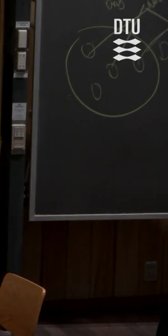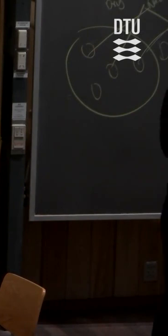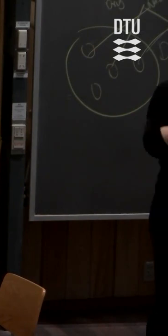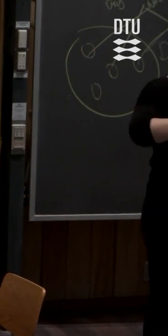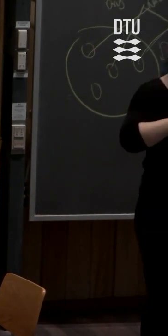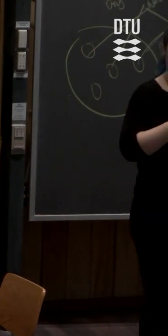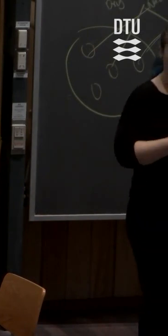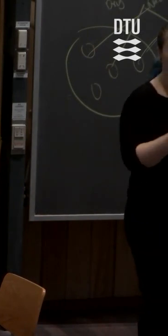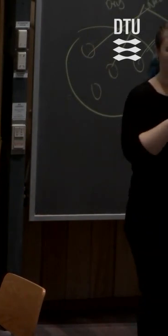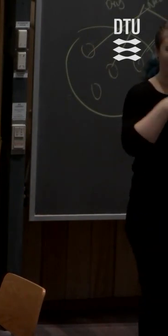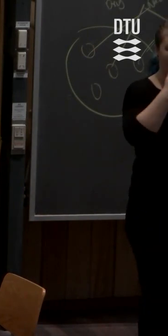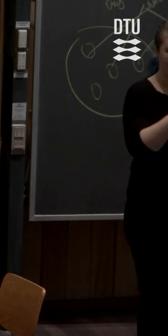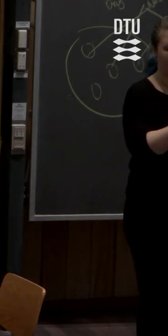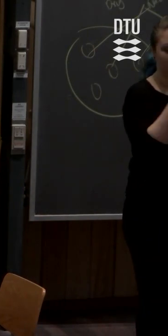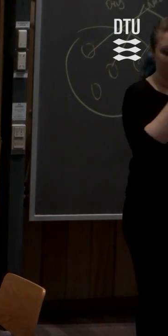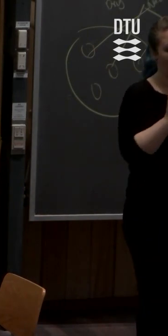your organization.